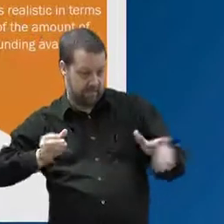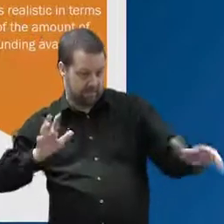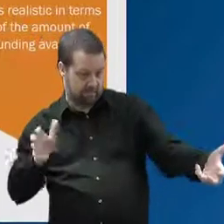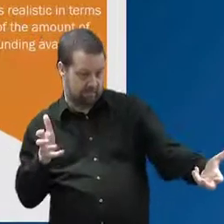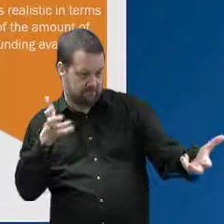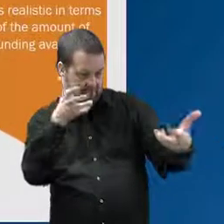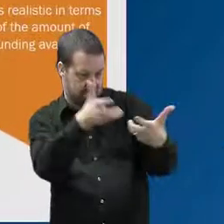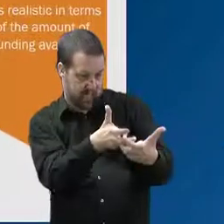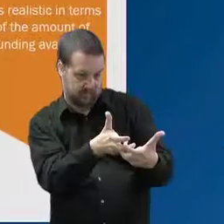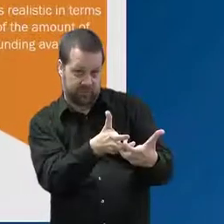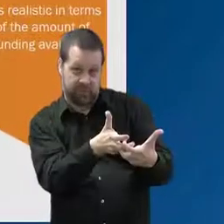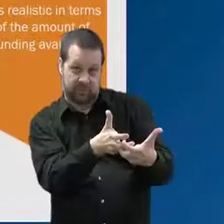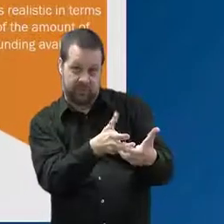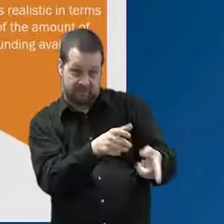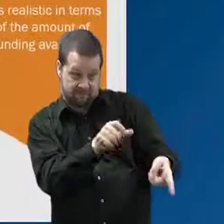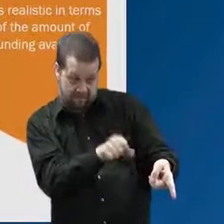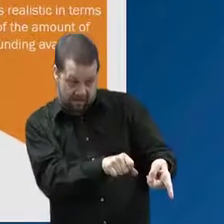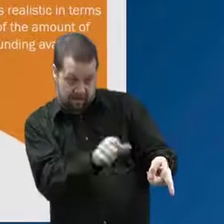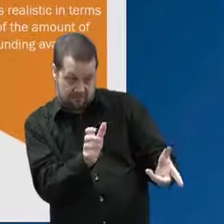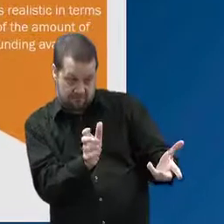them.